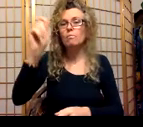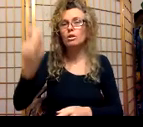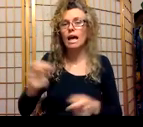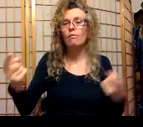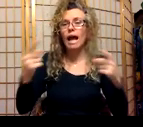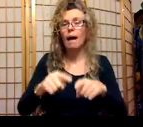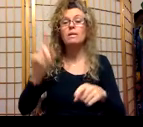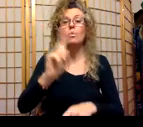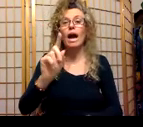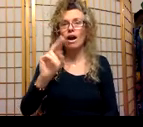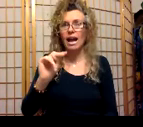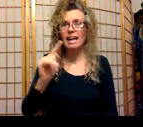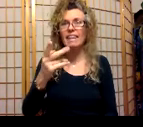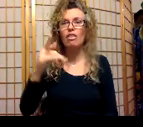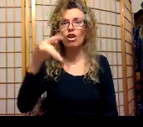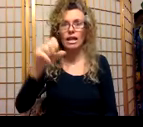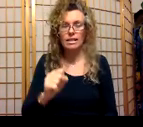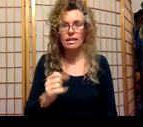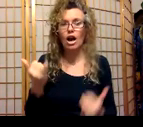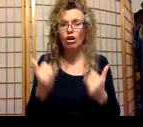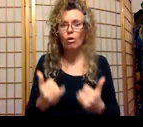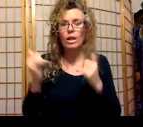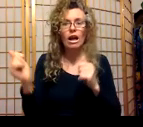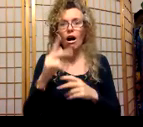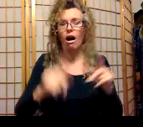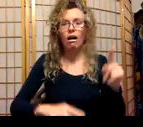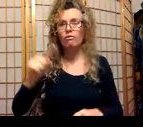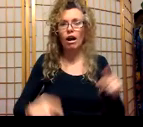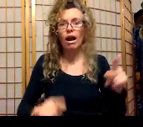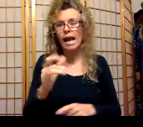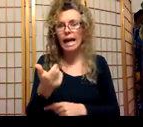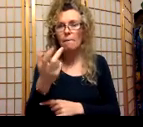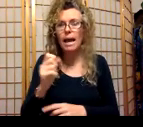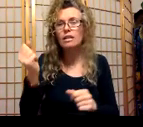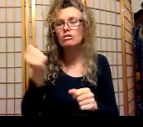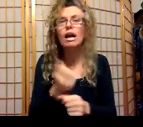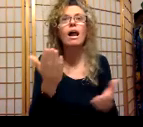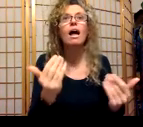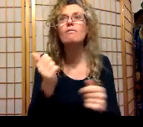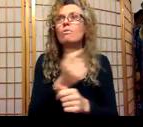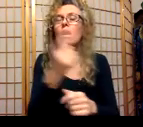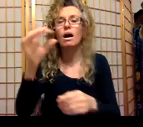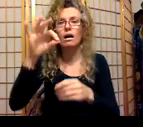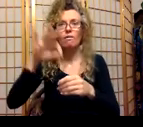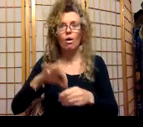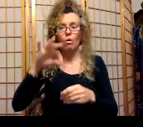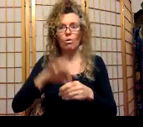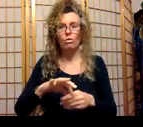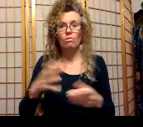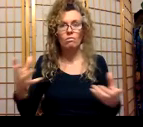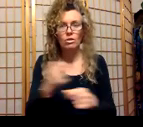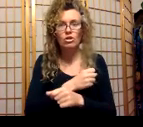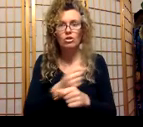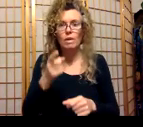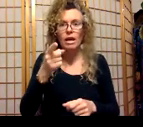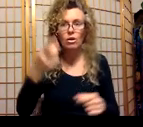in the Netherlands. There are currently all sorts of campaigning to get everybody to vote, which is to